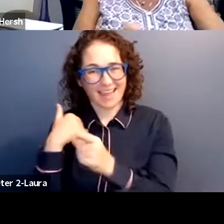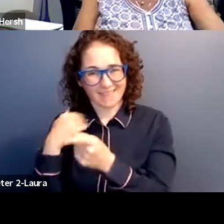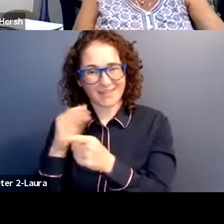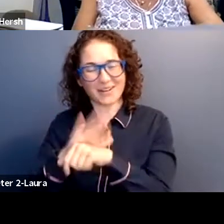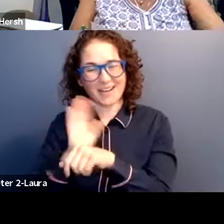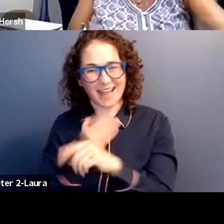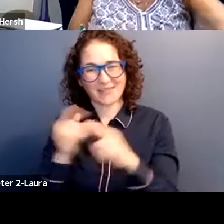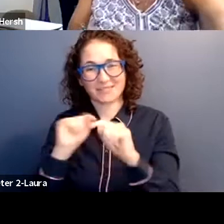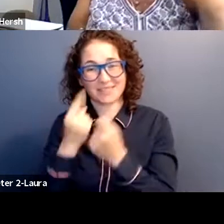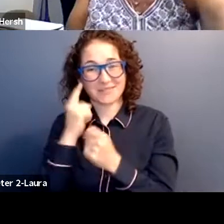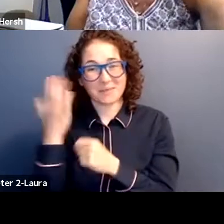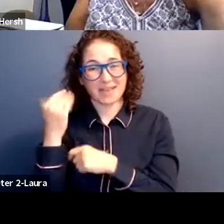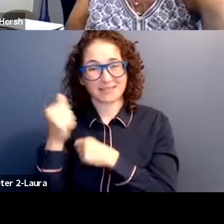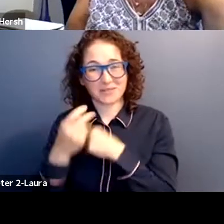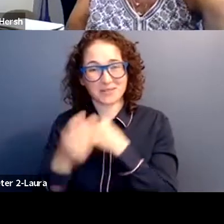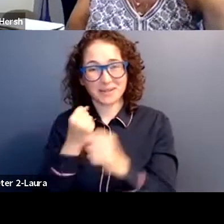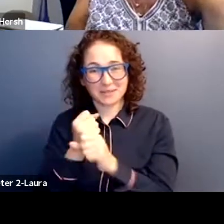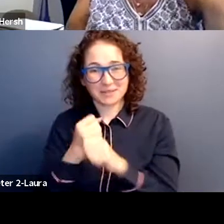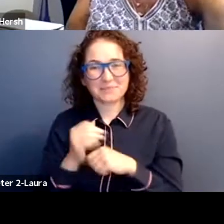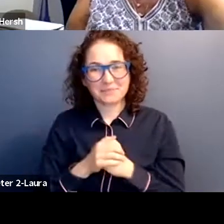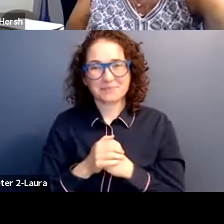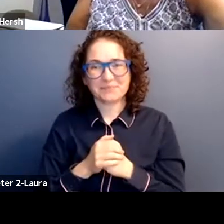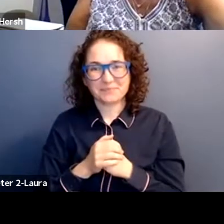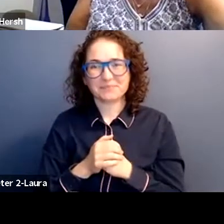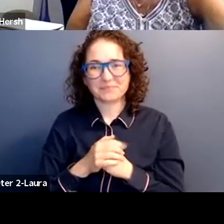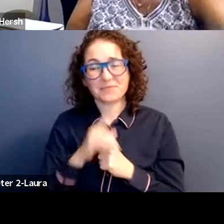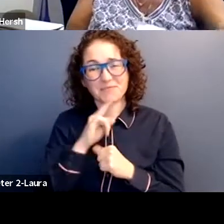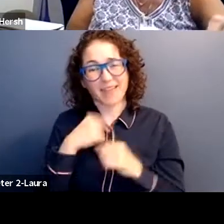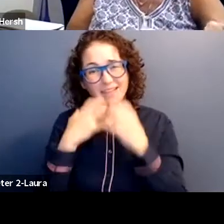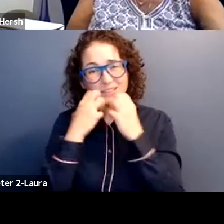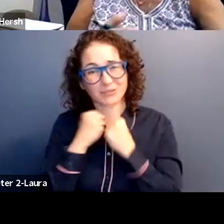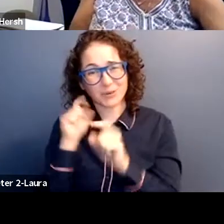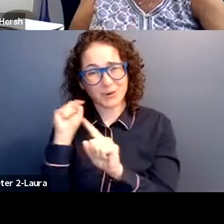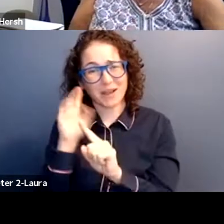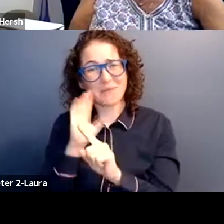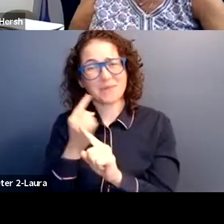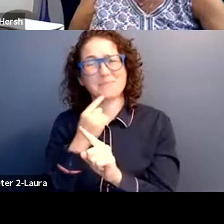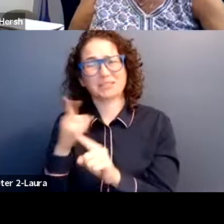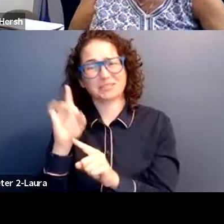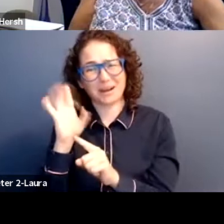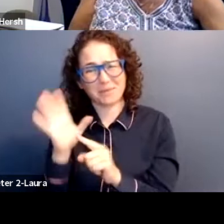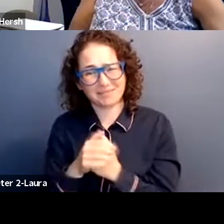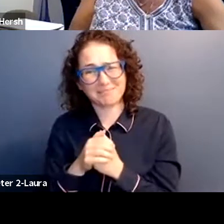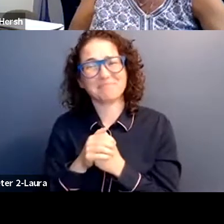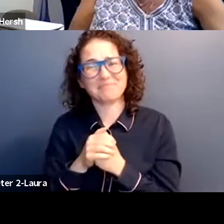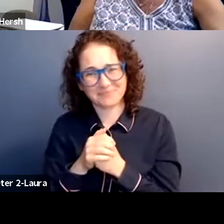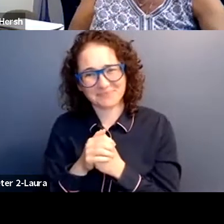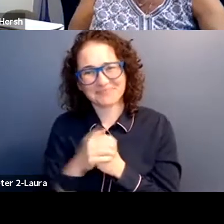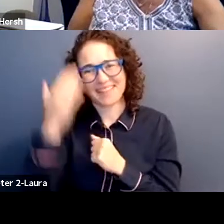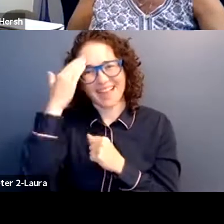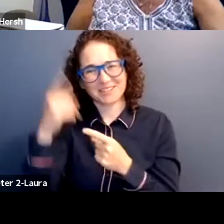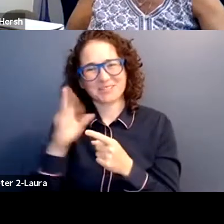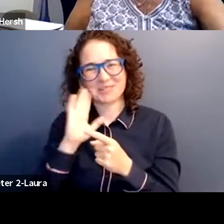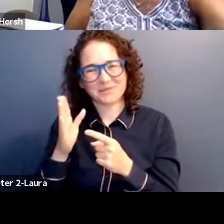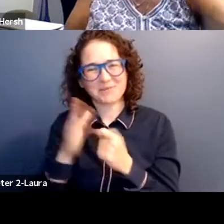Berkeley team for the last couple of years. I simply adore her. I am going to miss her terribly and know that she is going to be